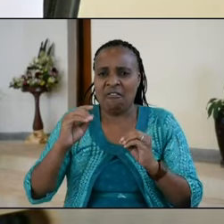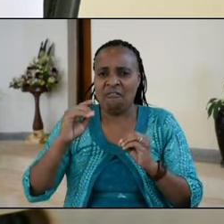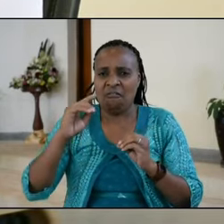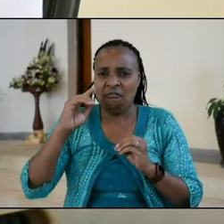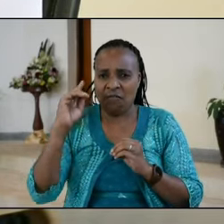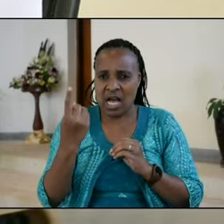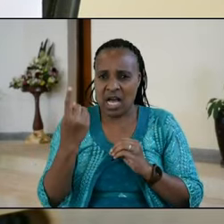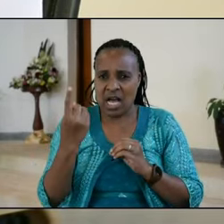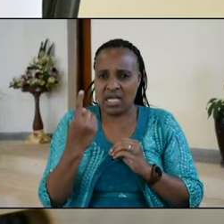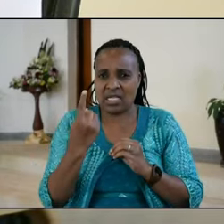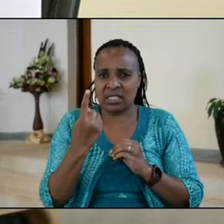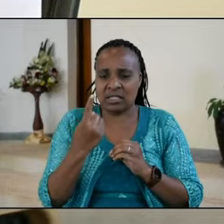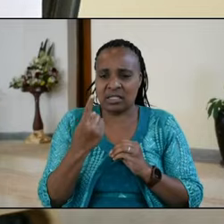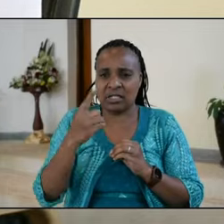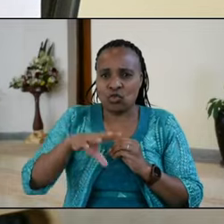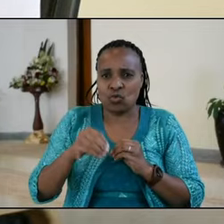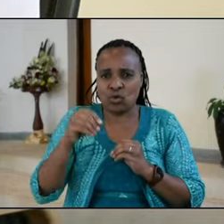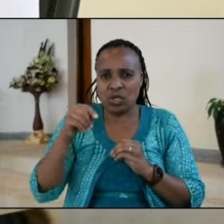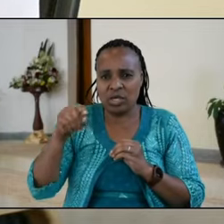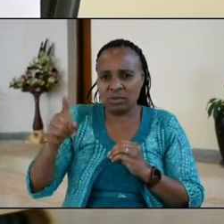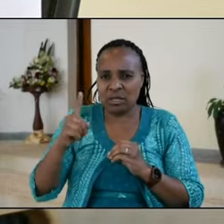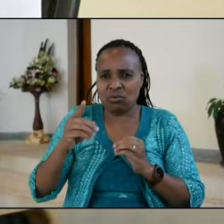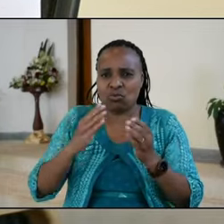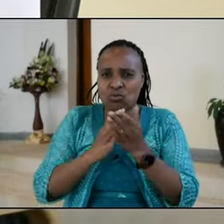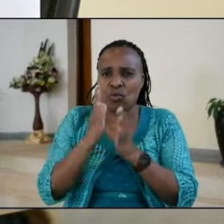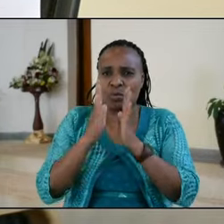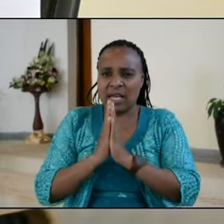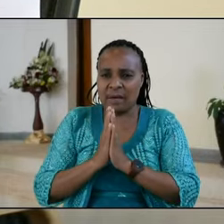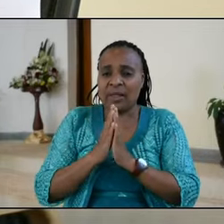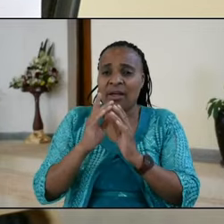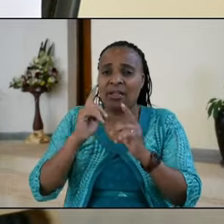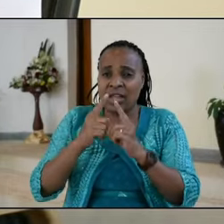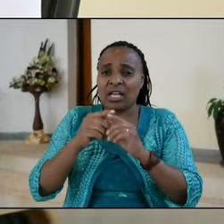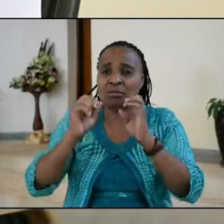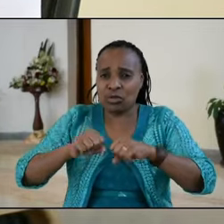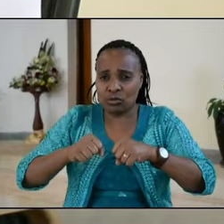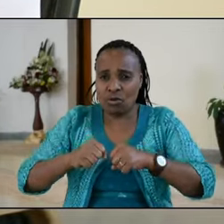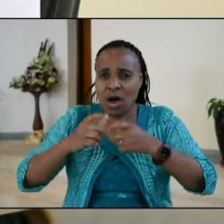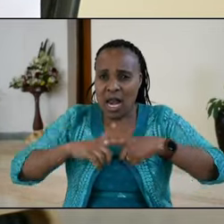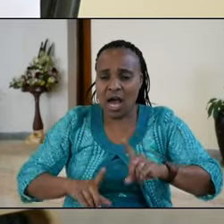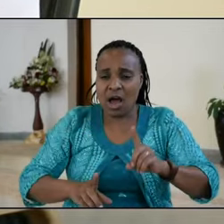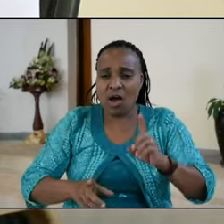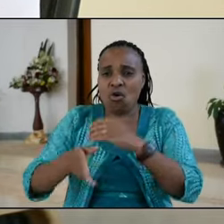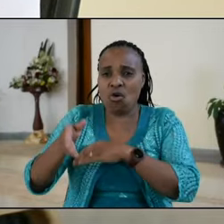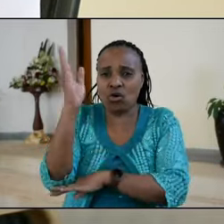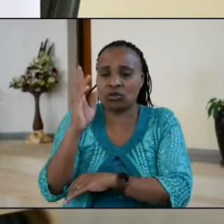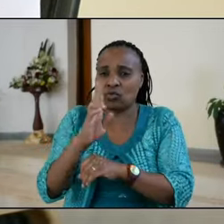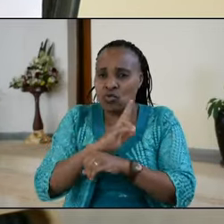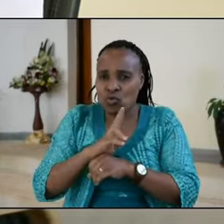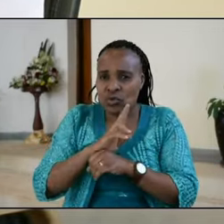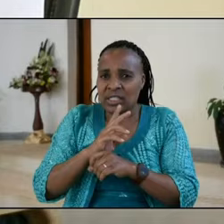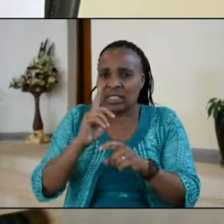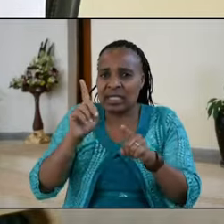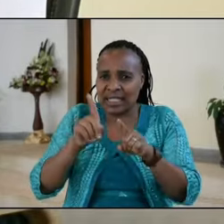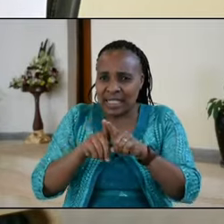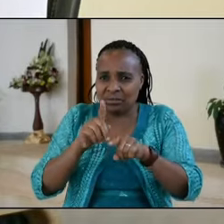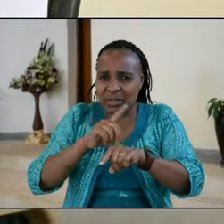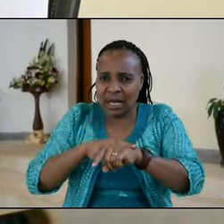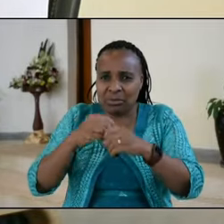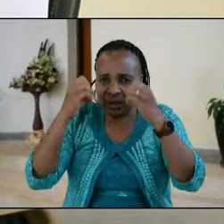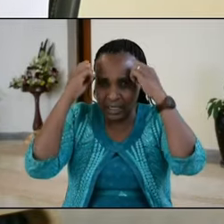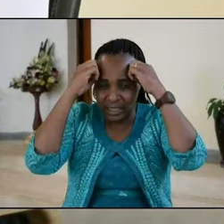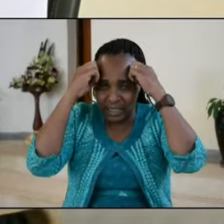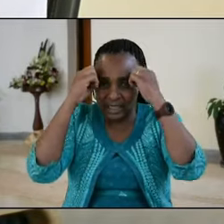he first took himself upon prayer so that he may be able to allow God to use him as he's studying his word.